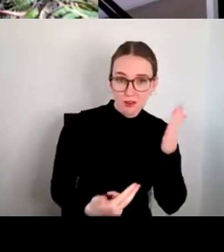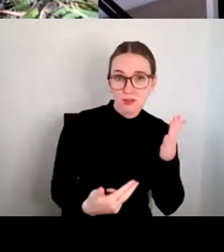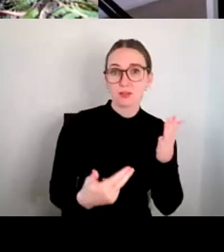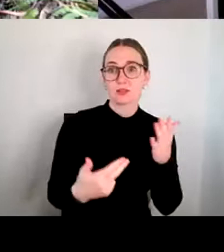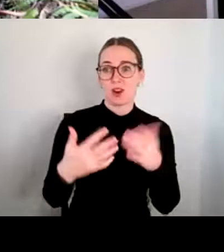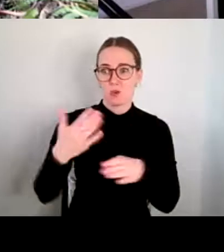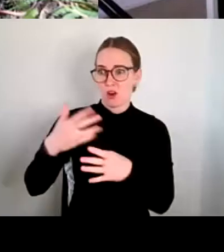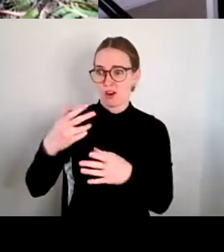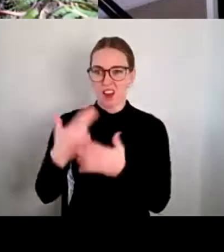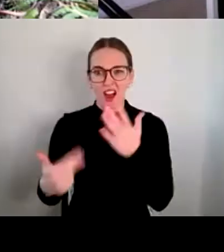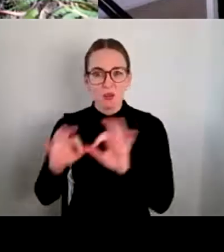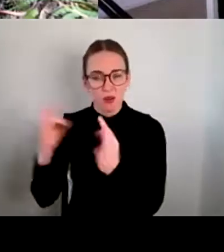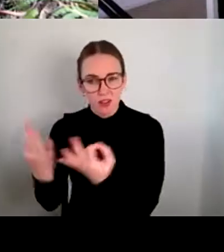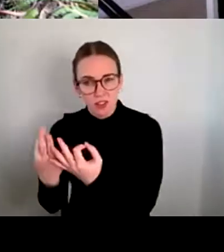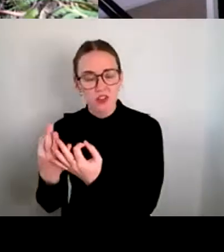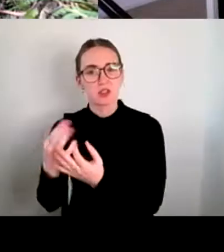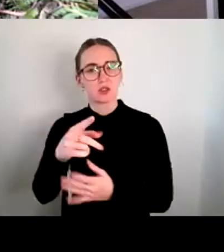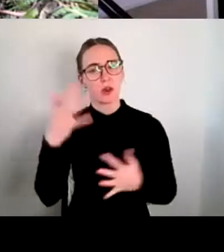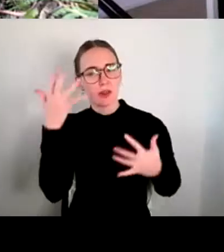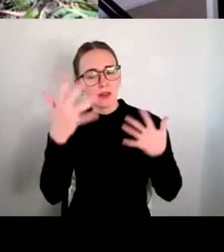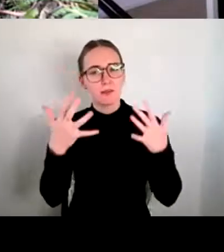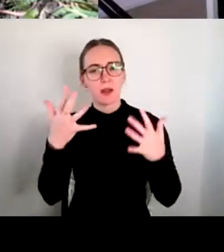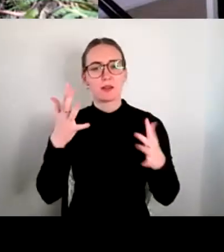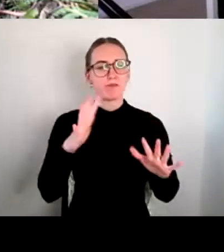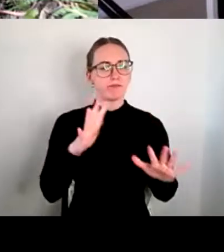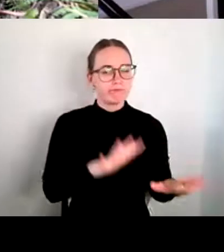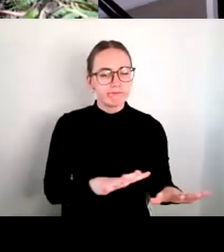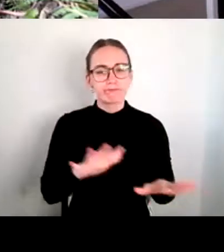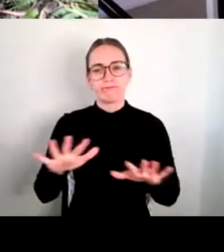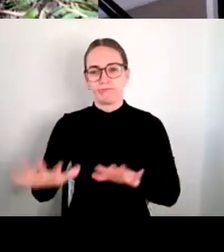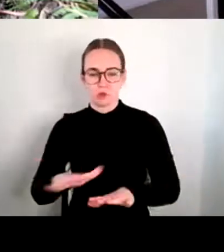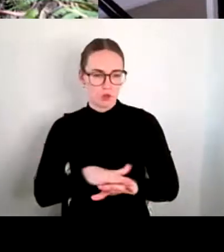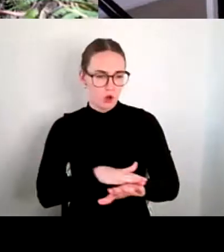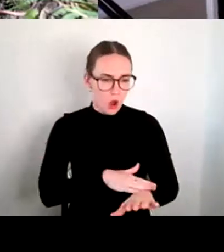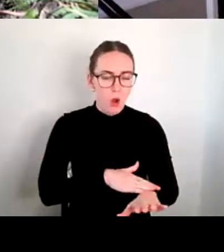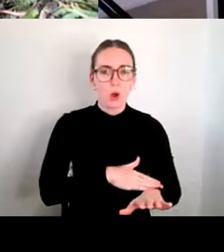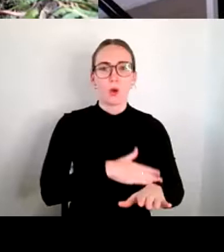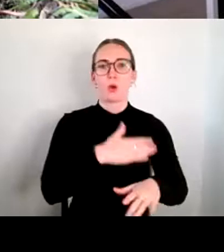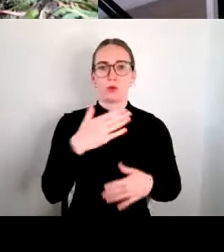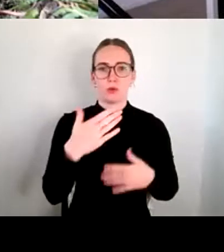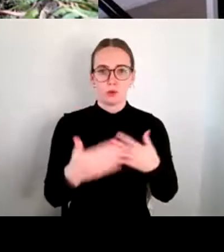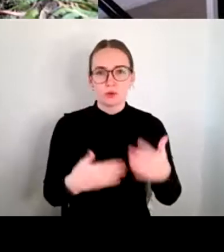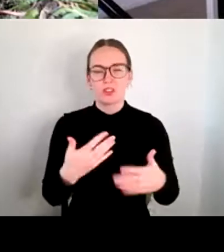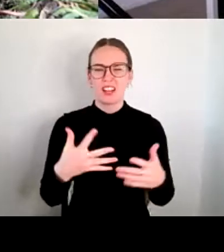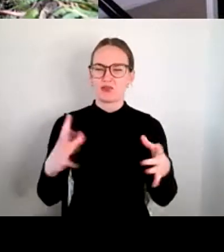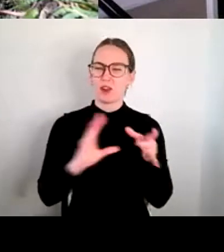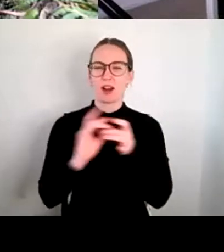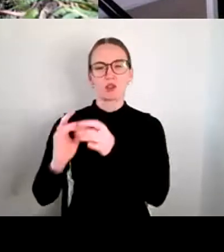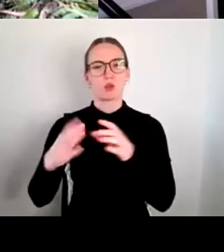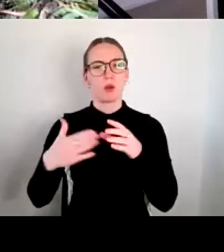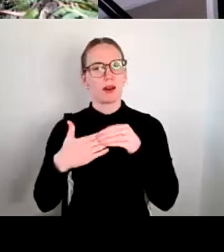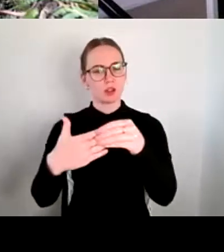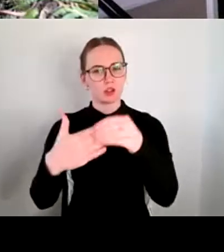organisations, you've been thinking about slowness and softness in positions of leadership, and